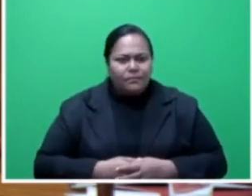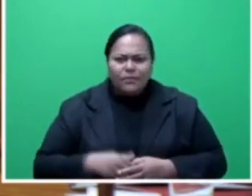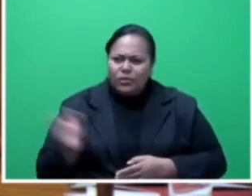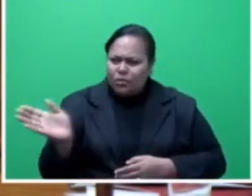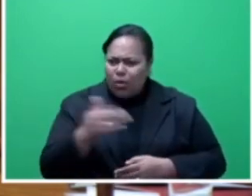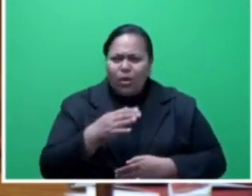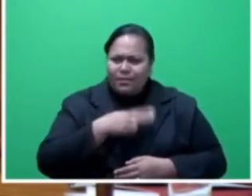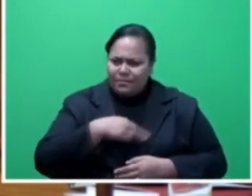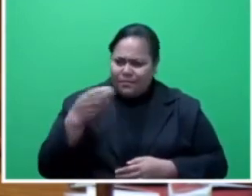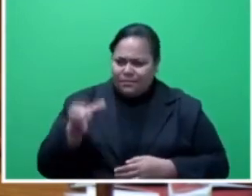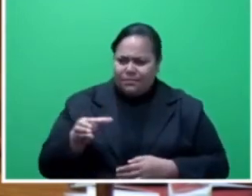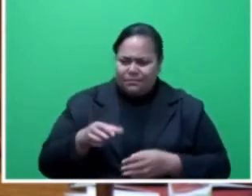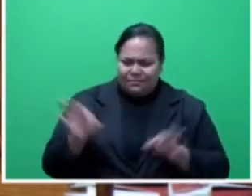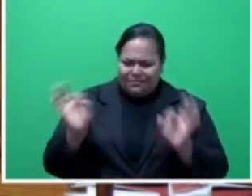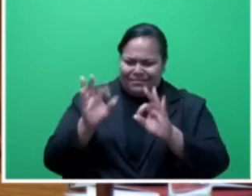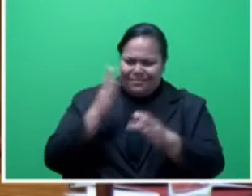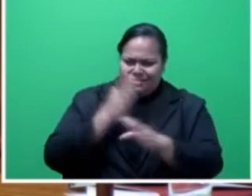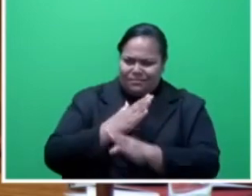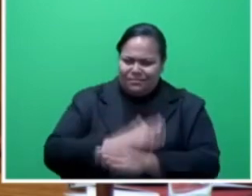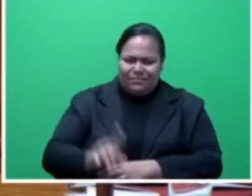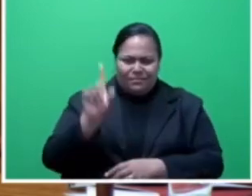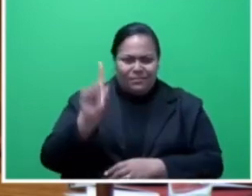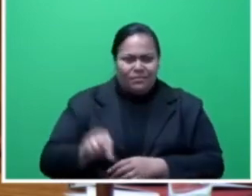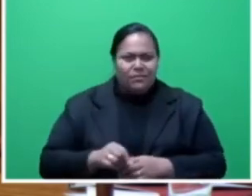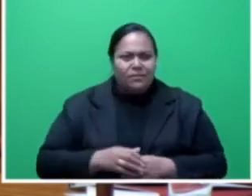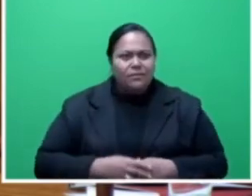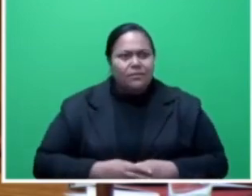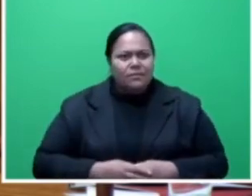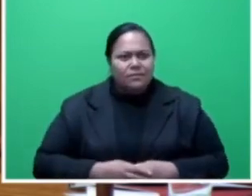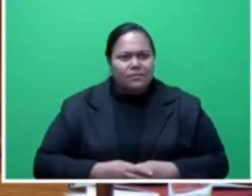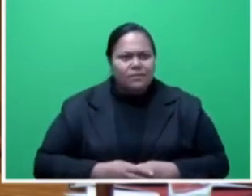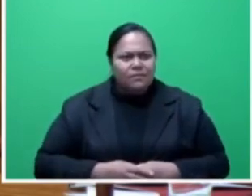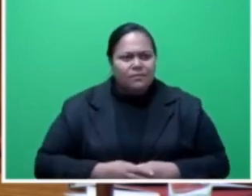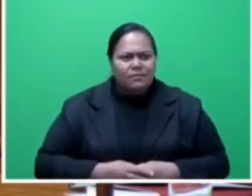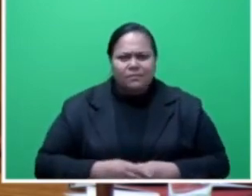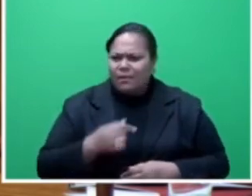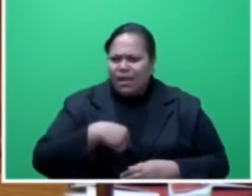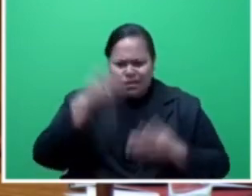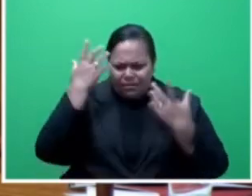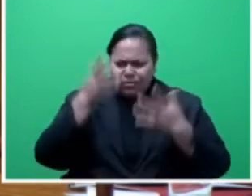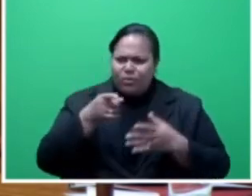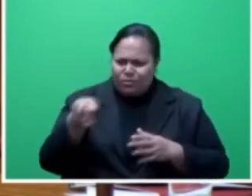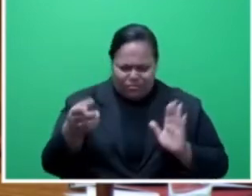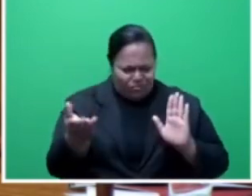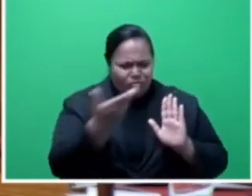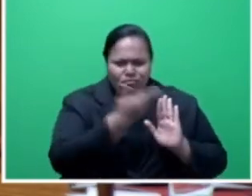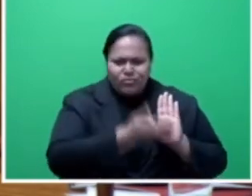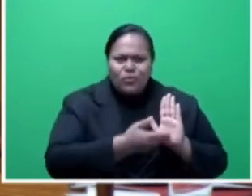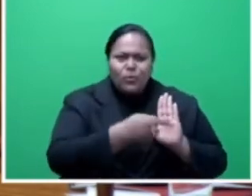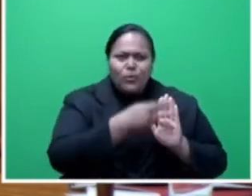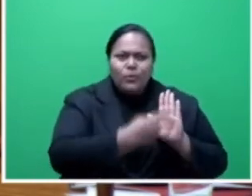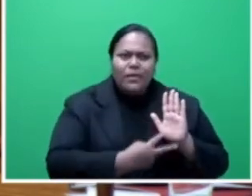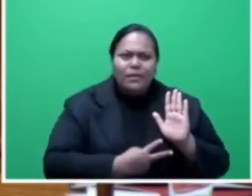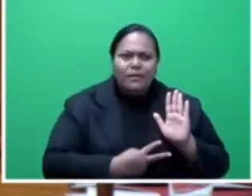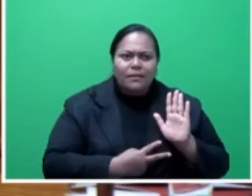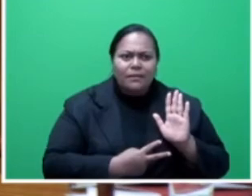doing their job. I don't believe any of them has analyzed this to know that they are not doing their